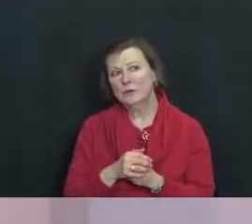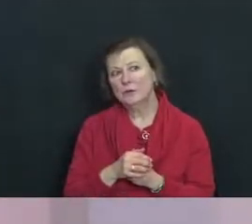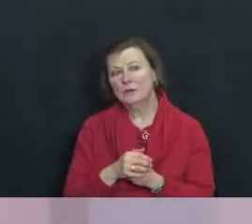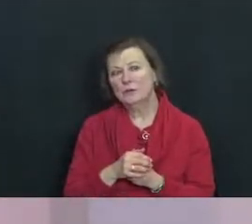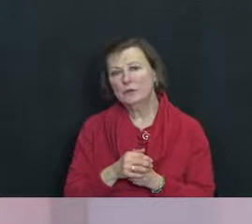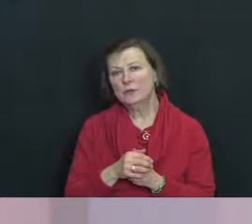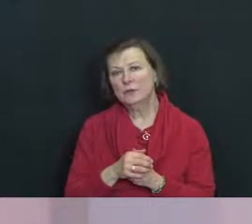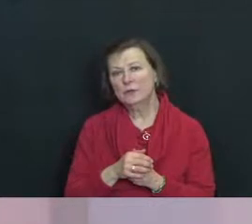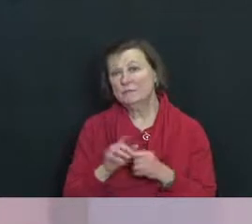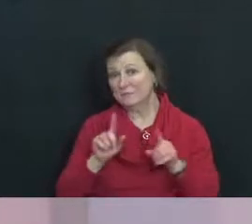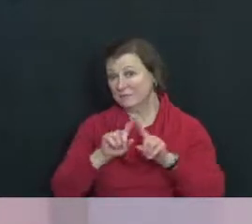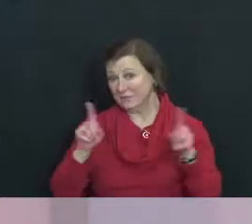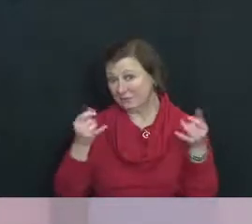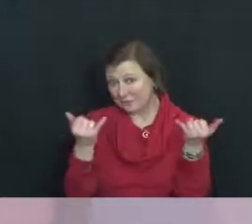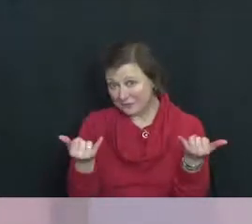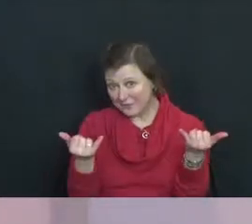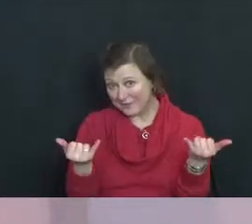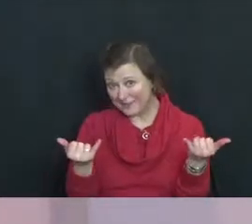And yet today